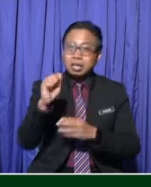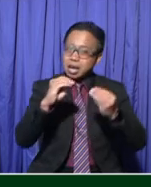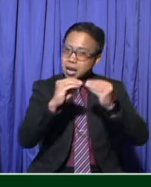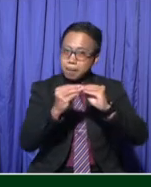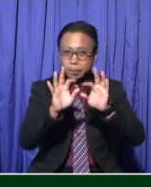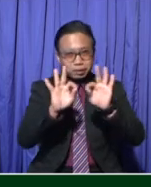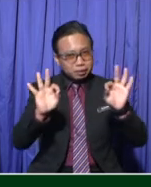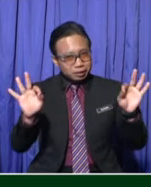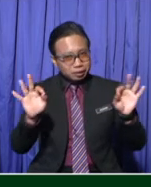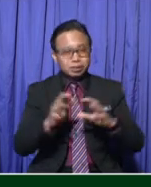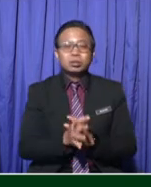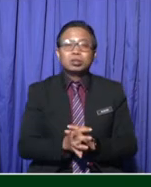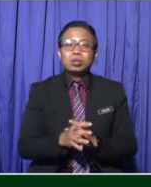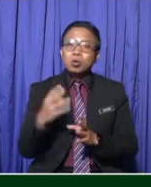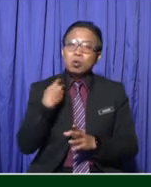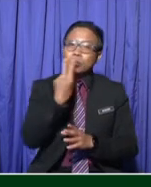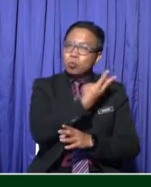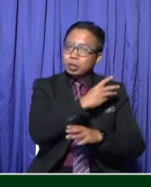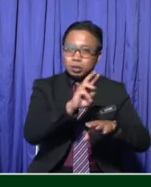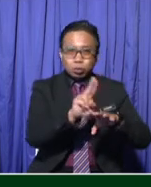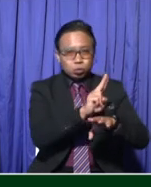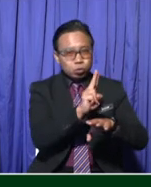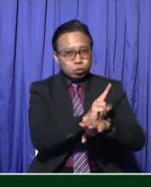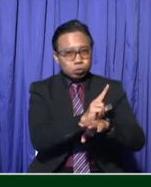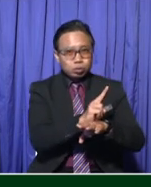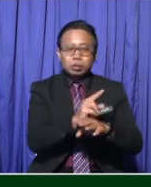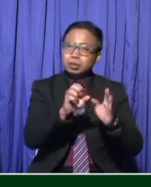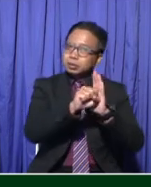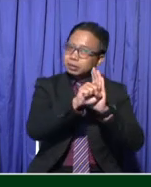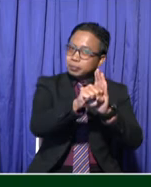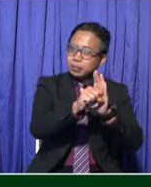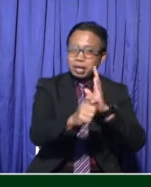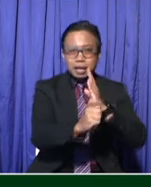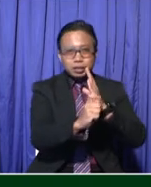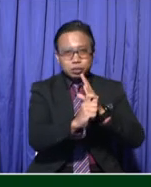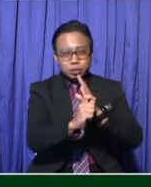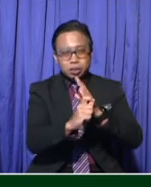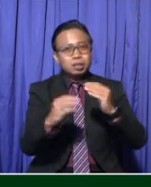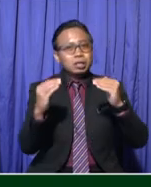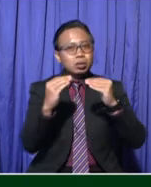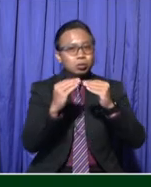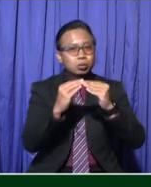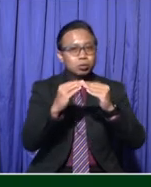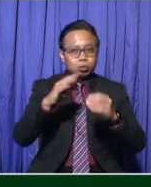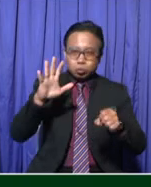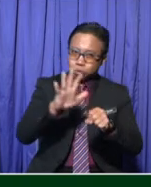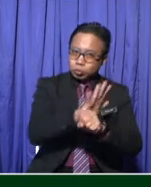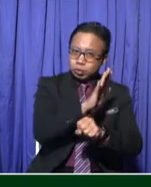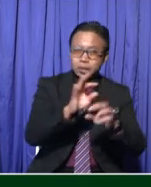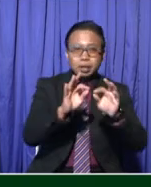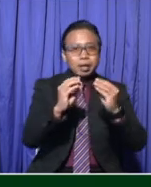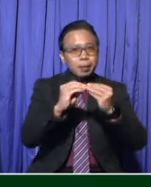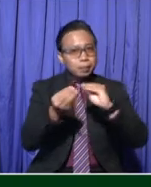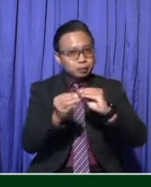sentence. We use the symbol of addition and the symbol of equal to complete a number